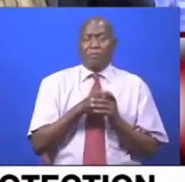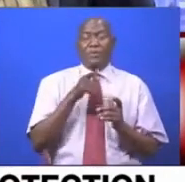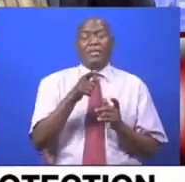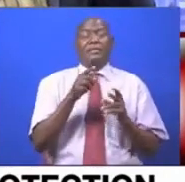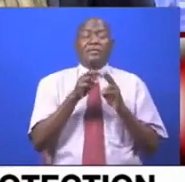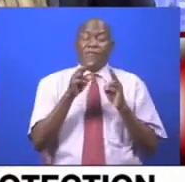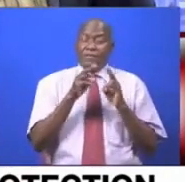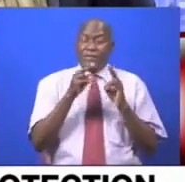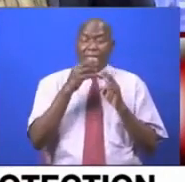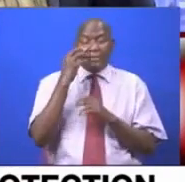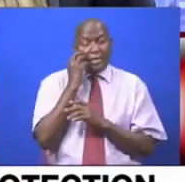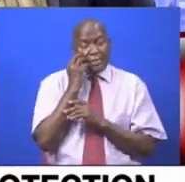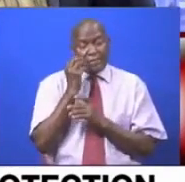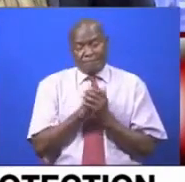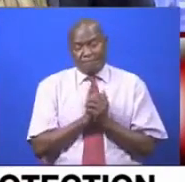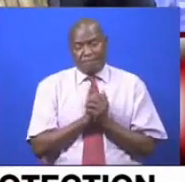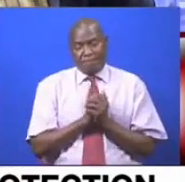very sad that as